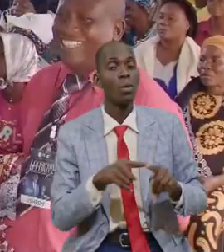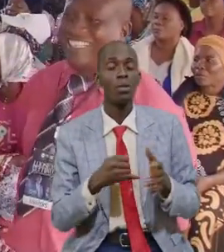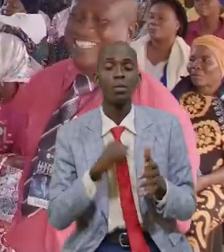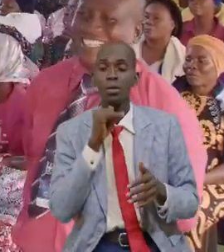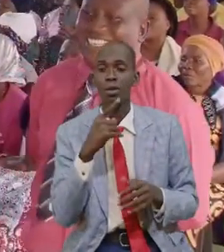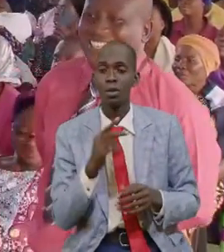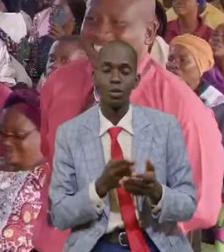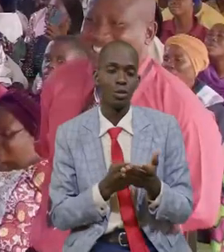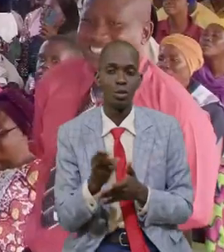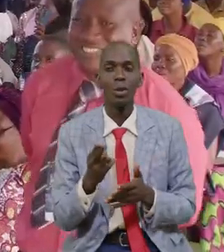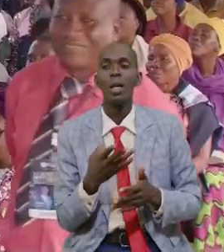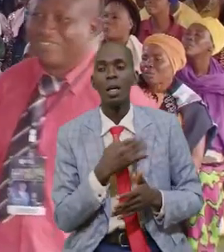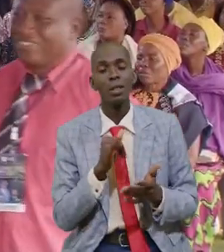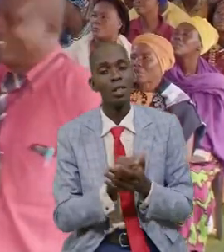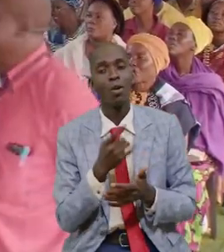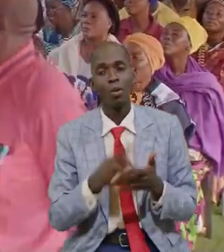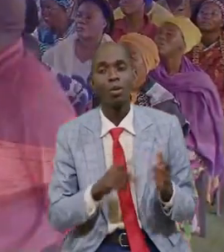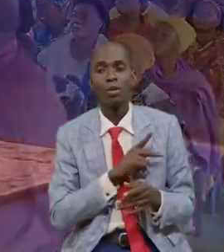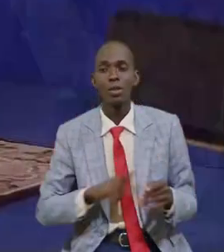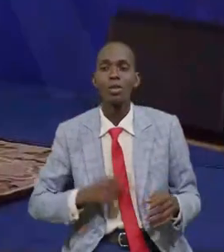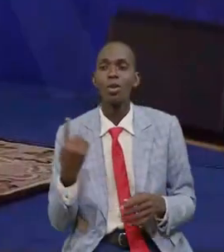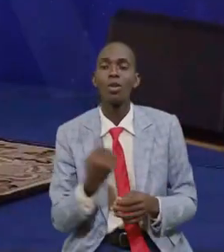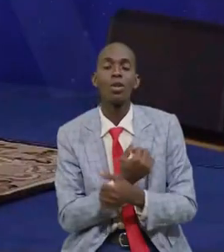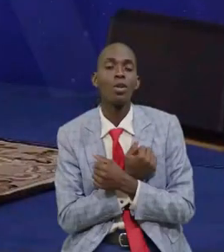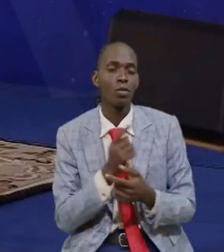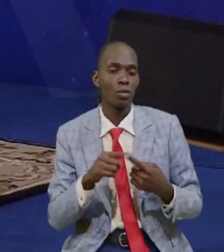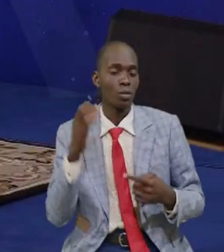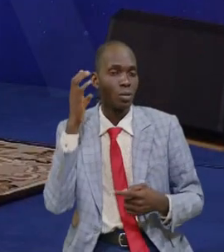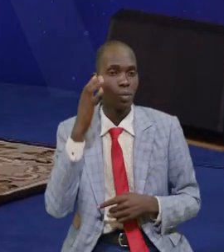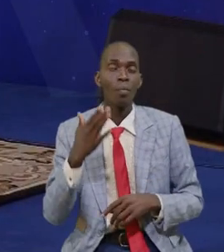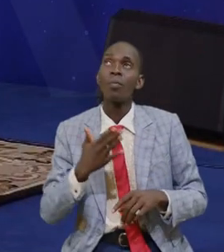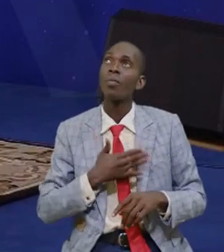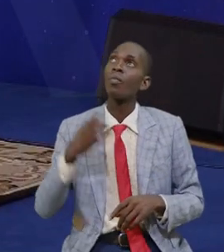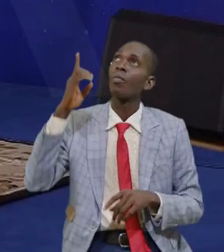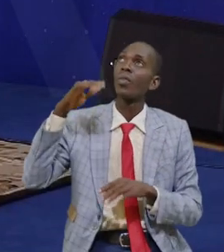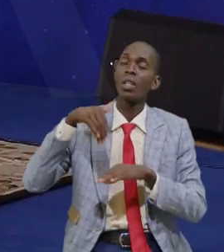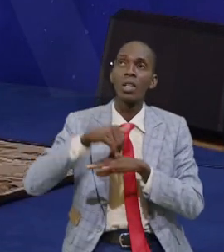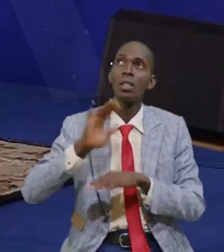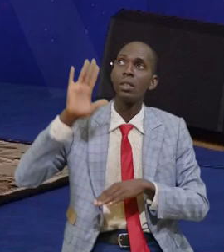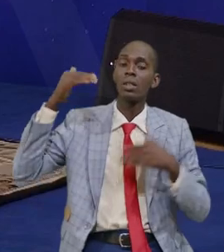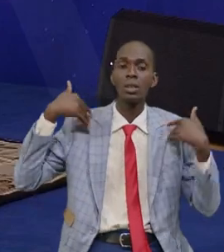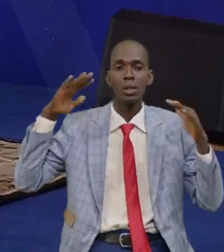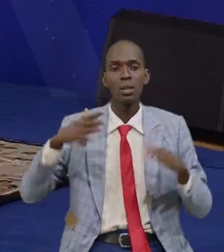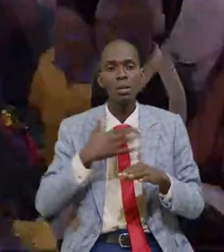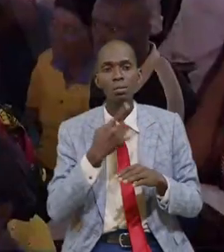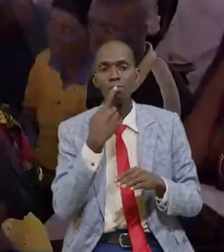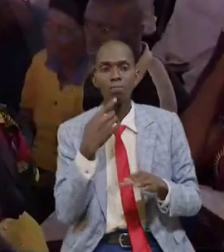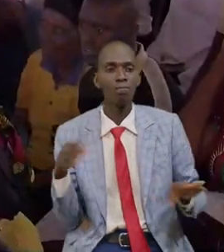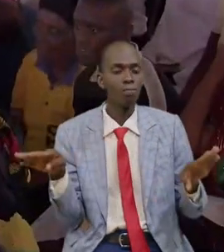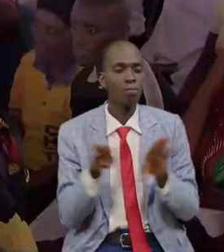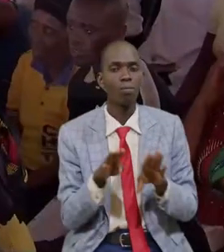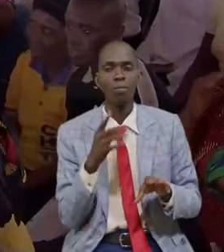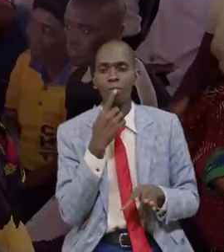what they wanted to hear. My God has sent his angel and has shut the lion's